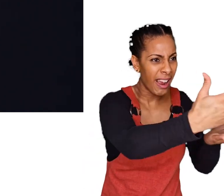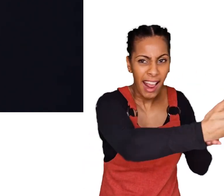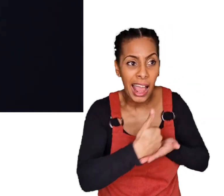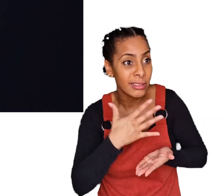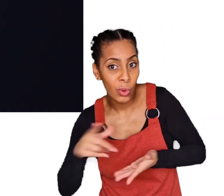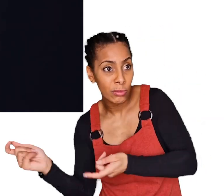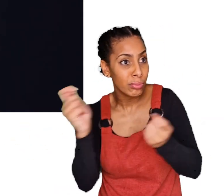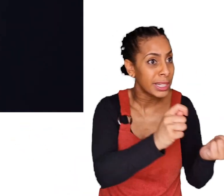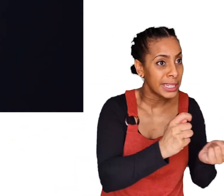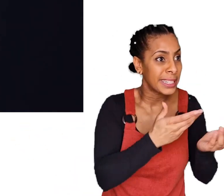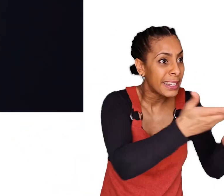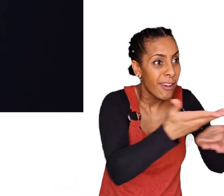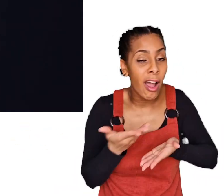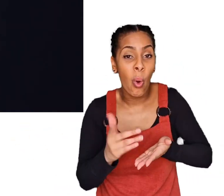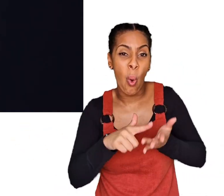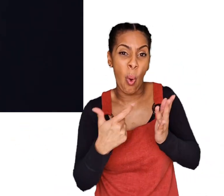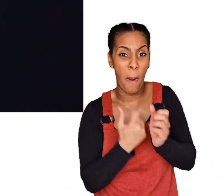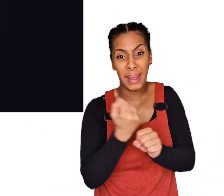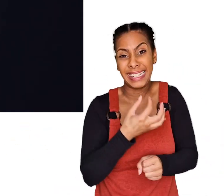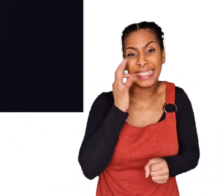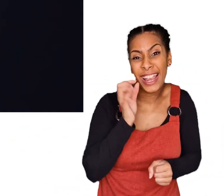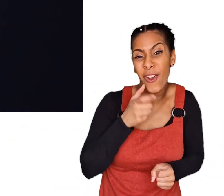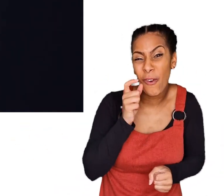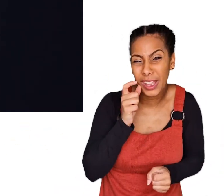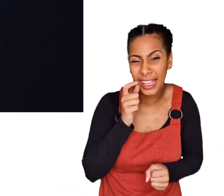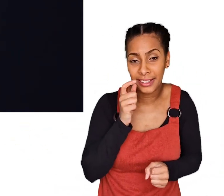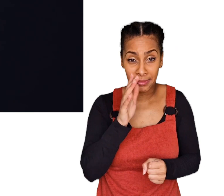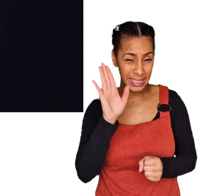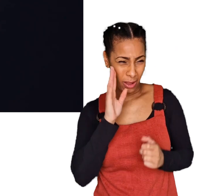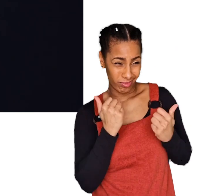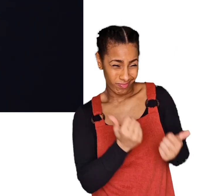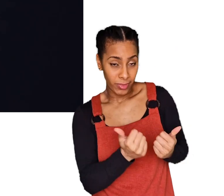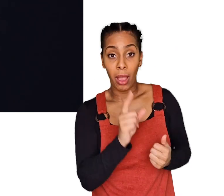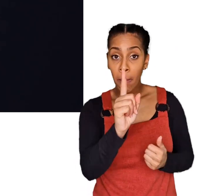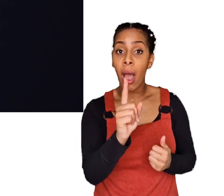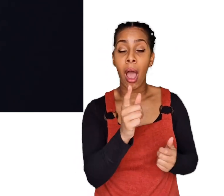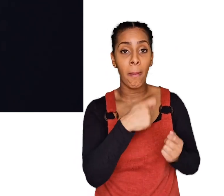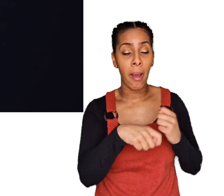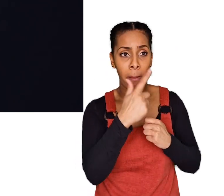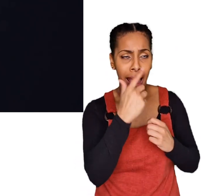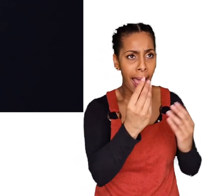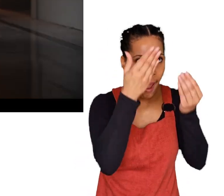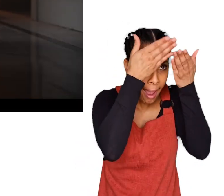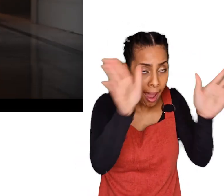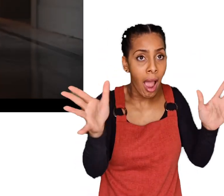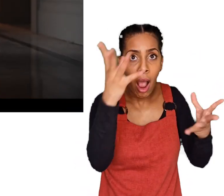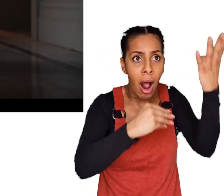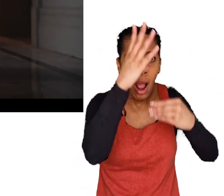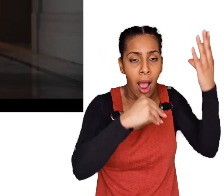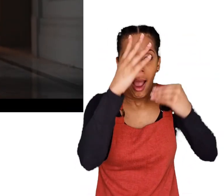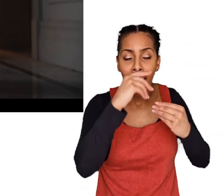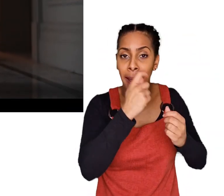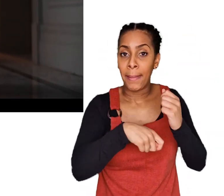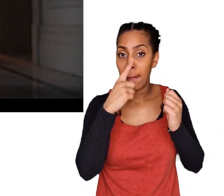teas and coffees. It might not sound the most glamorous, but you will get access to the training that's required to make that next step in the industry. I don't